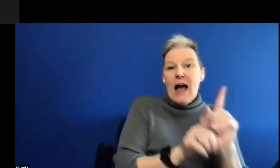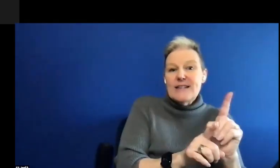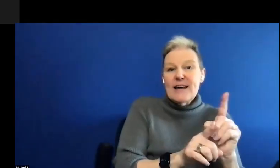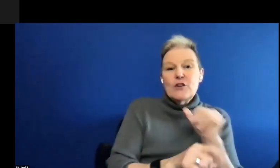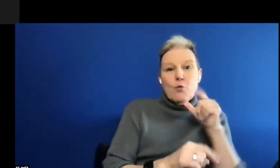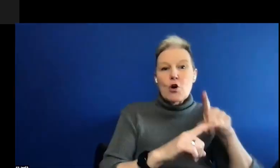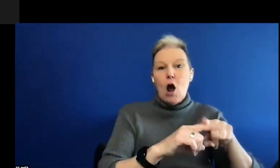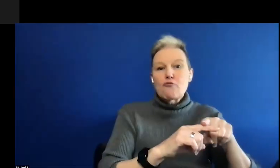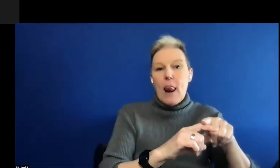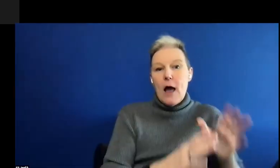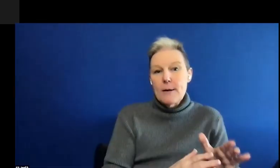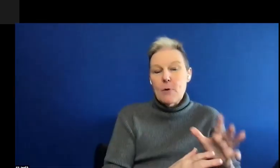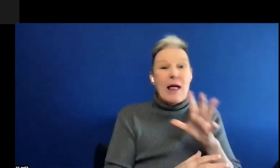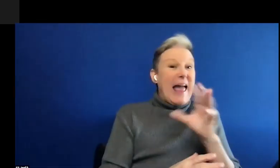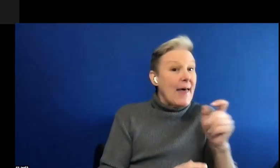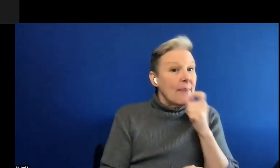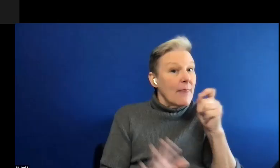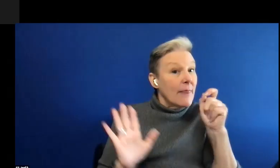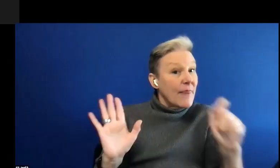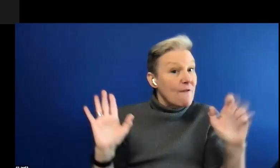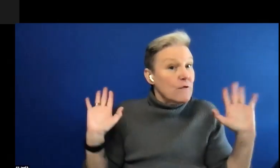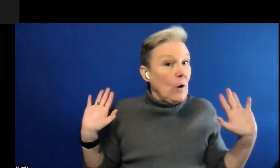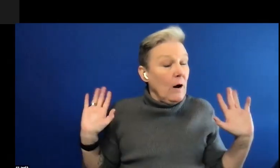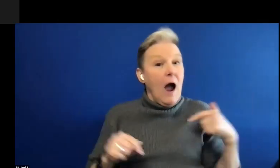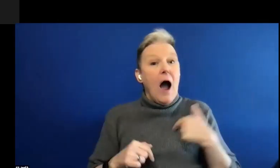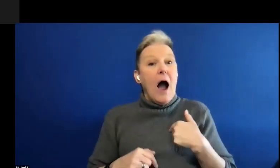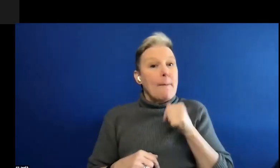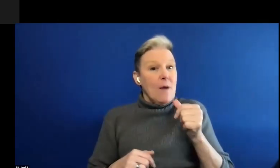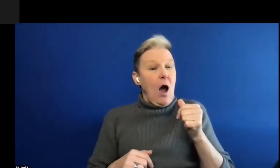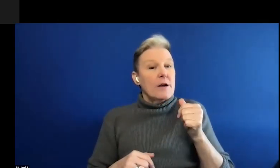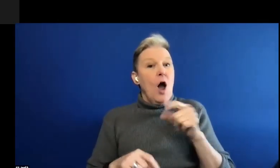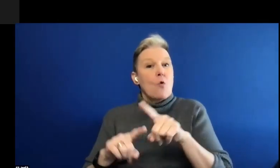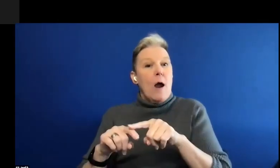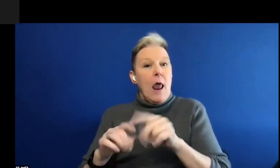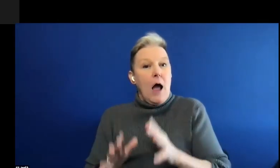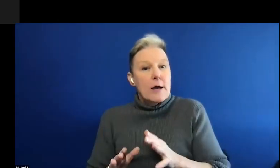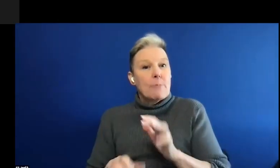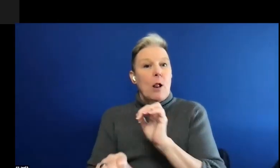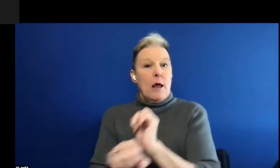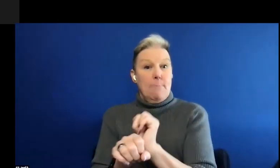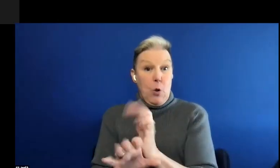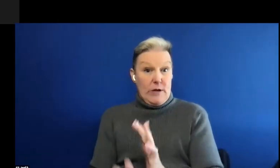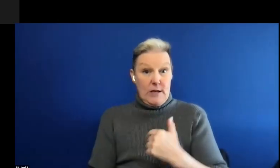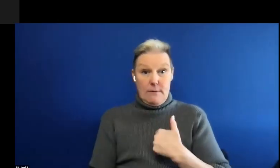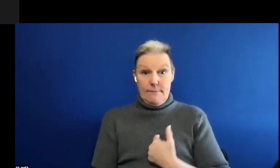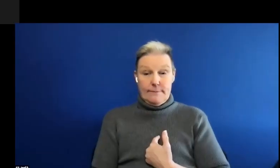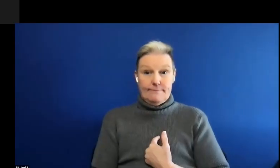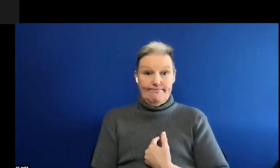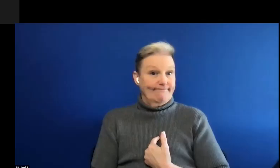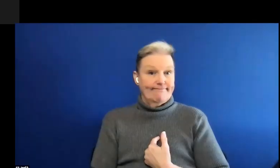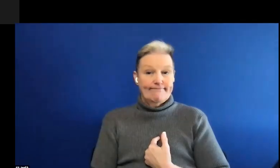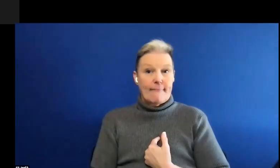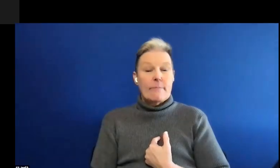reliable, and therefore I couldn't be a reliable employee. So I